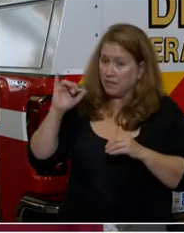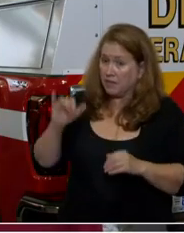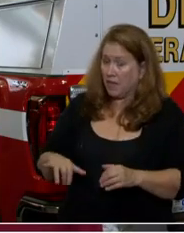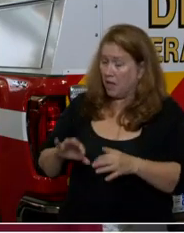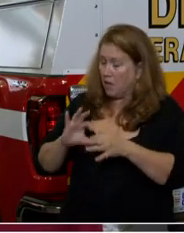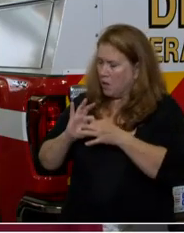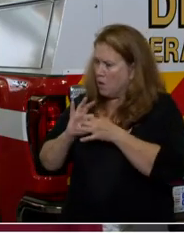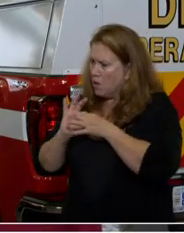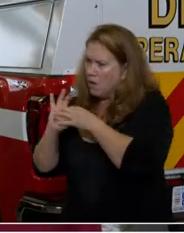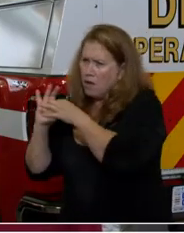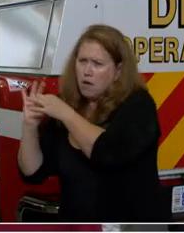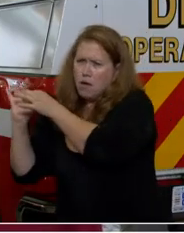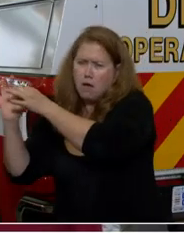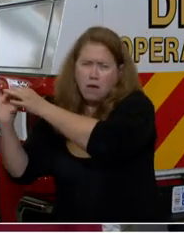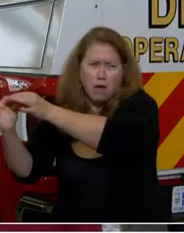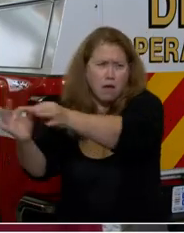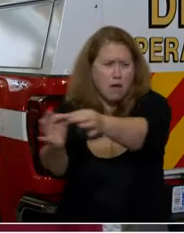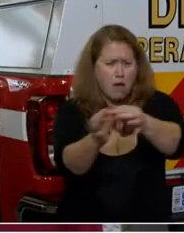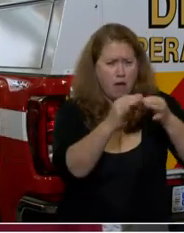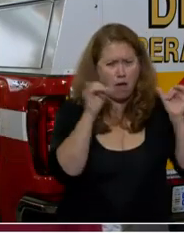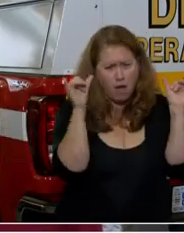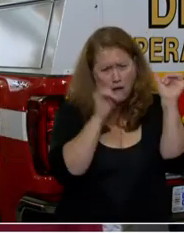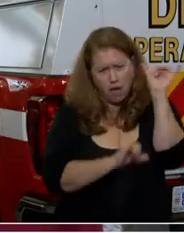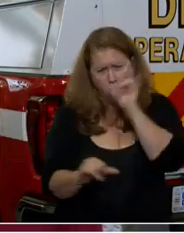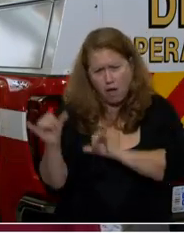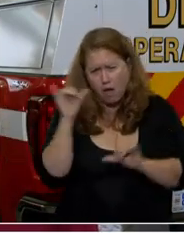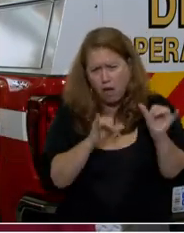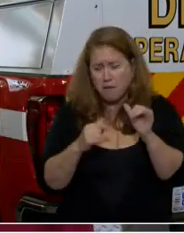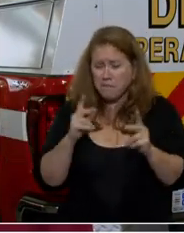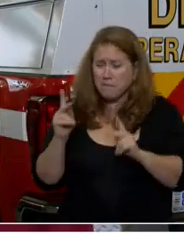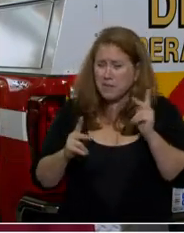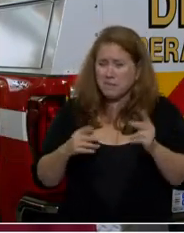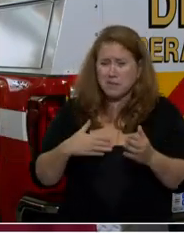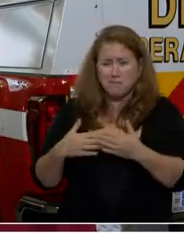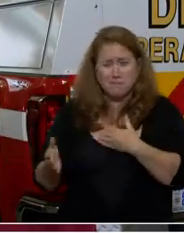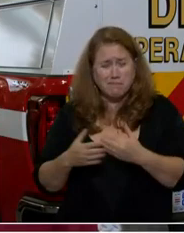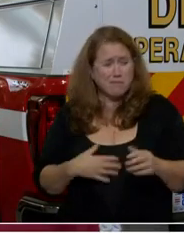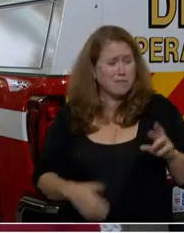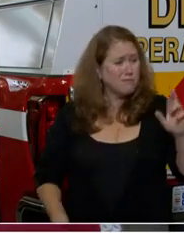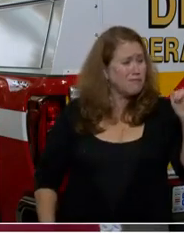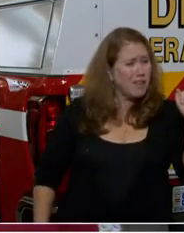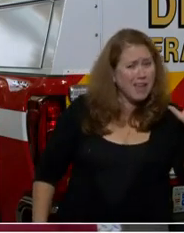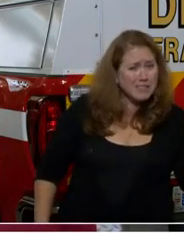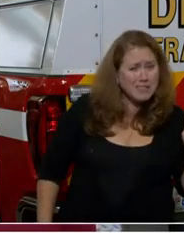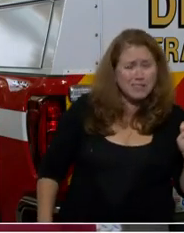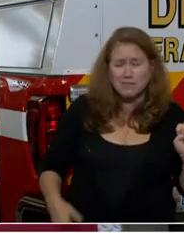race, religion, nationality, we all came together and supported one another.